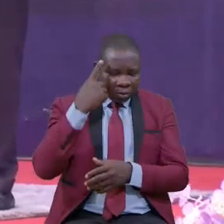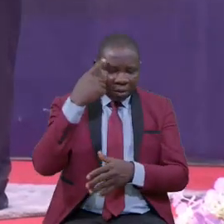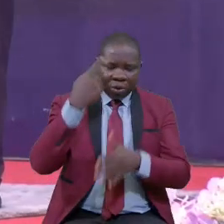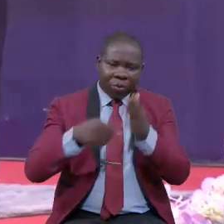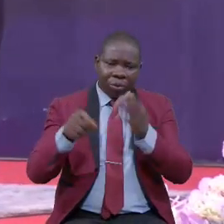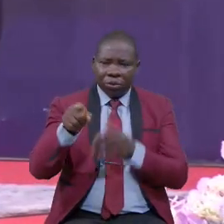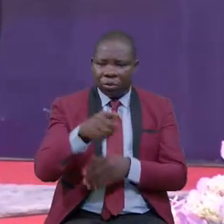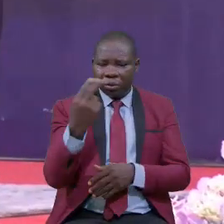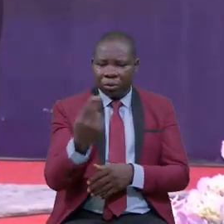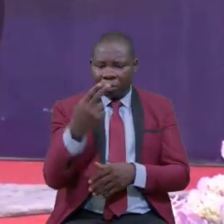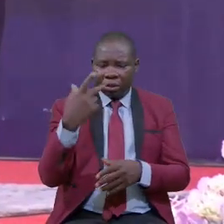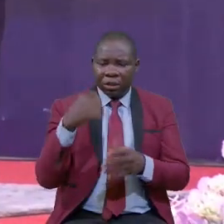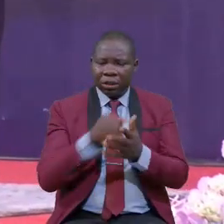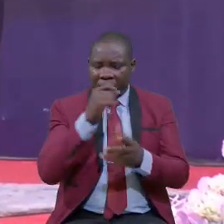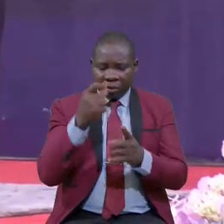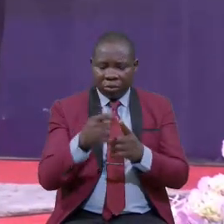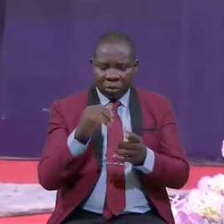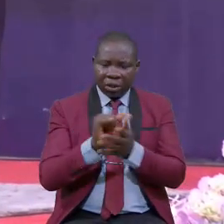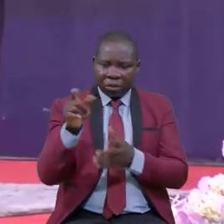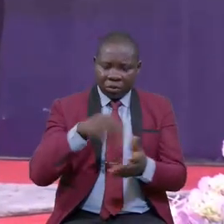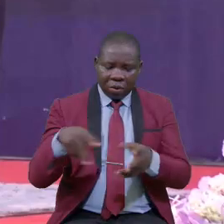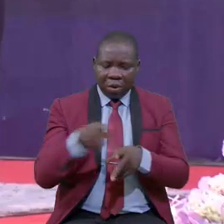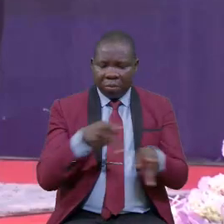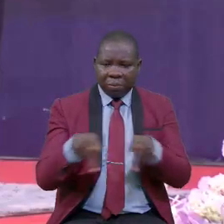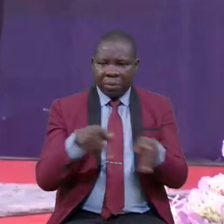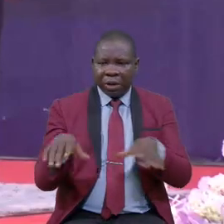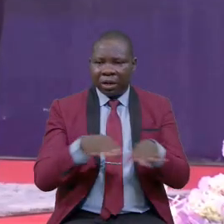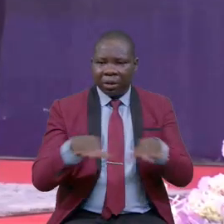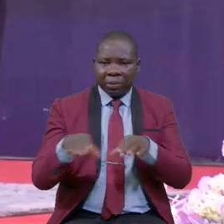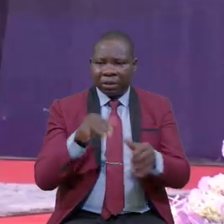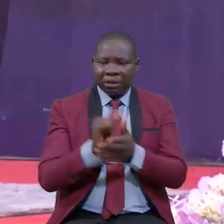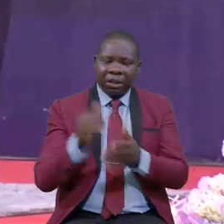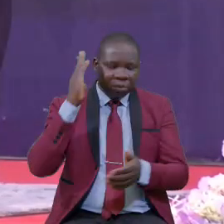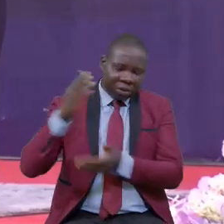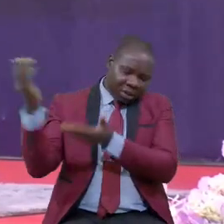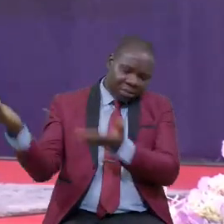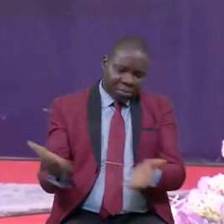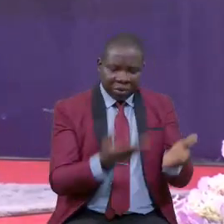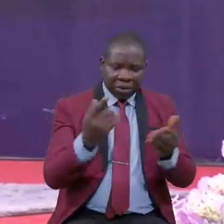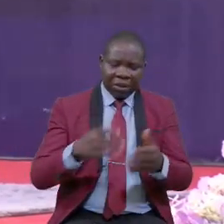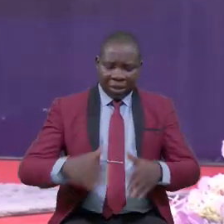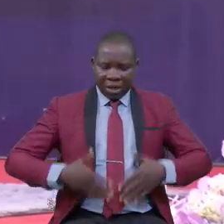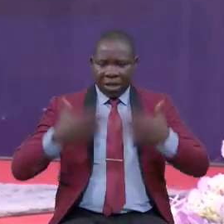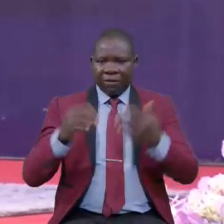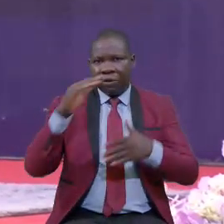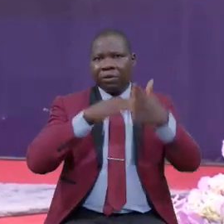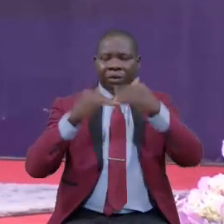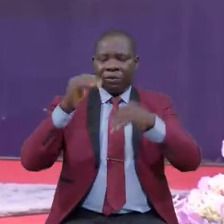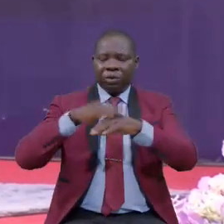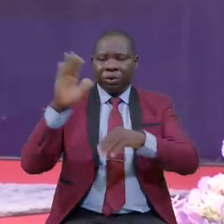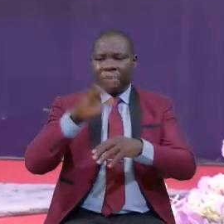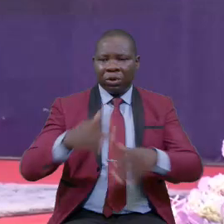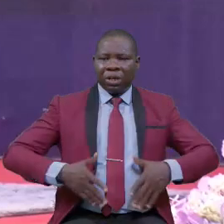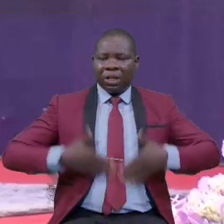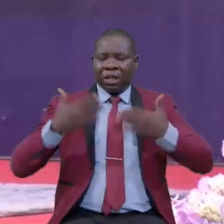you practice that will bring the life of Heaven on your life even today not search out